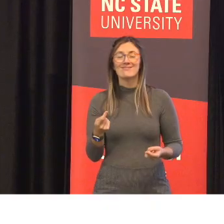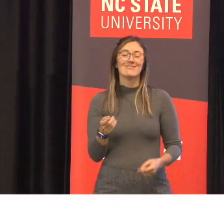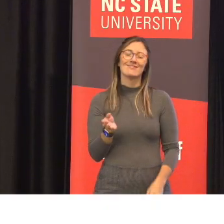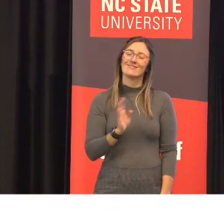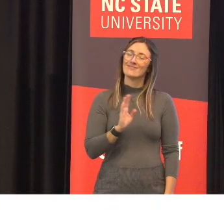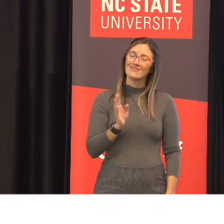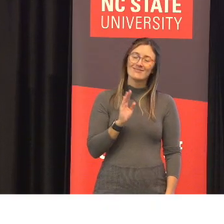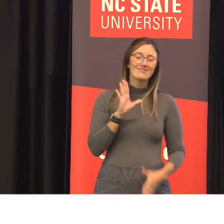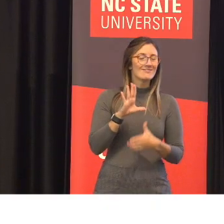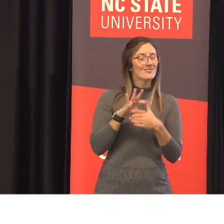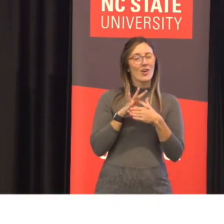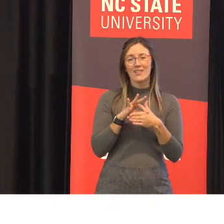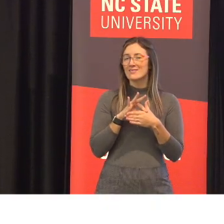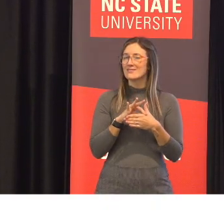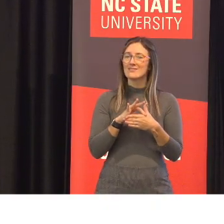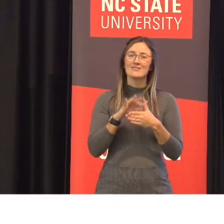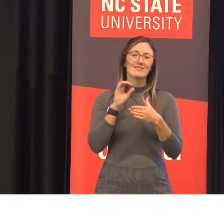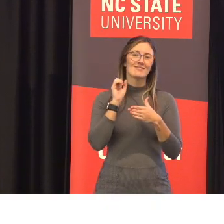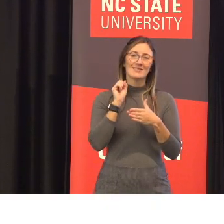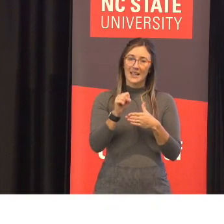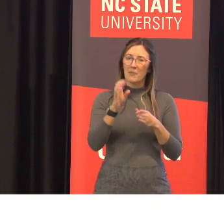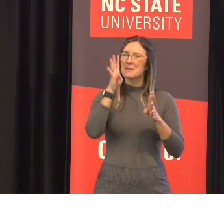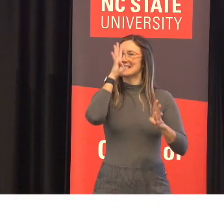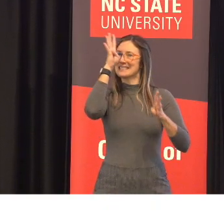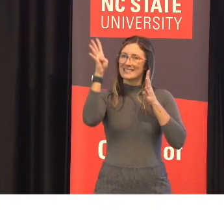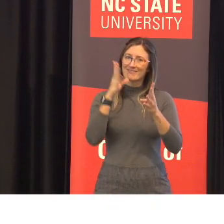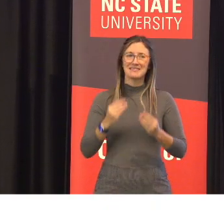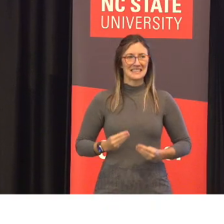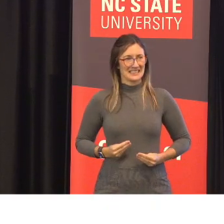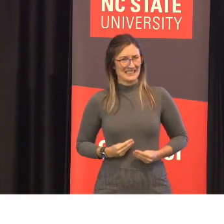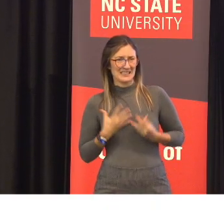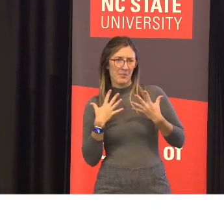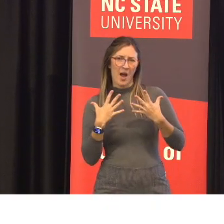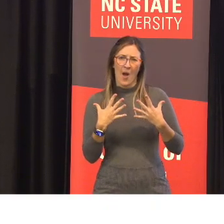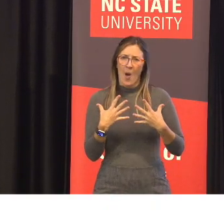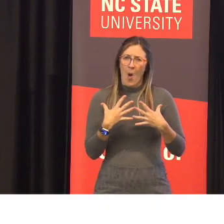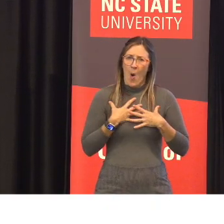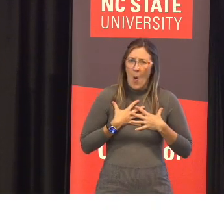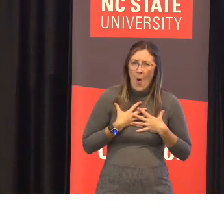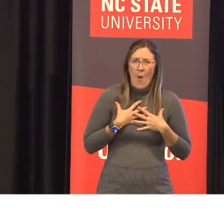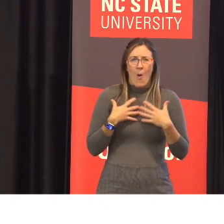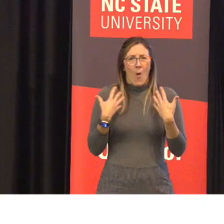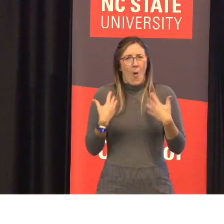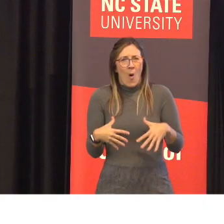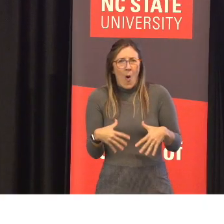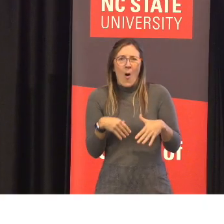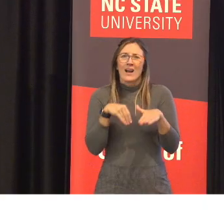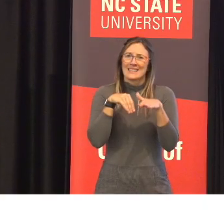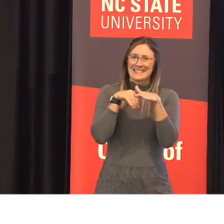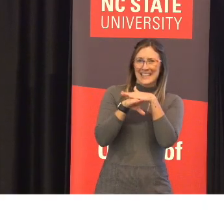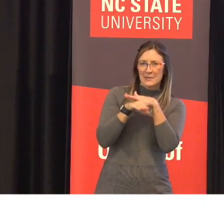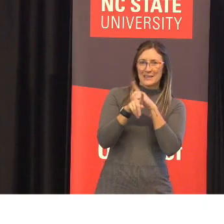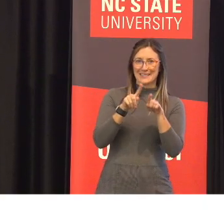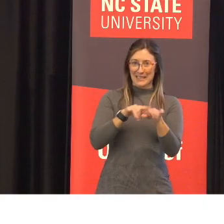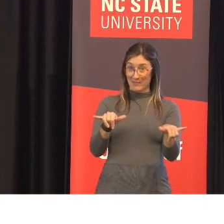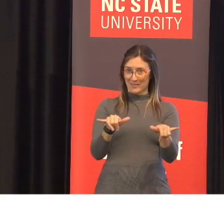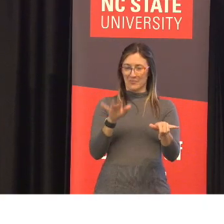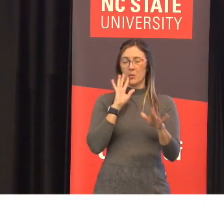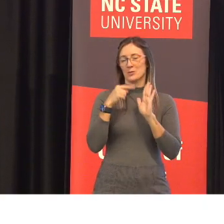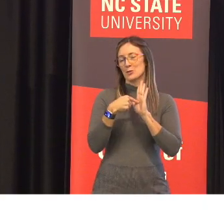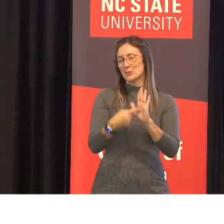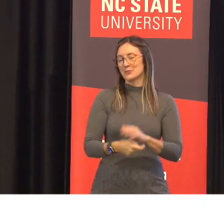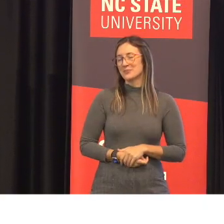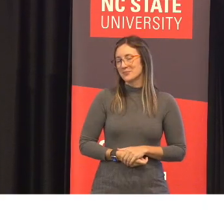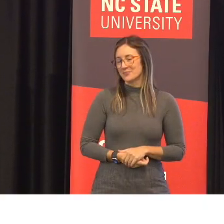can still be innovative and inspiring and gripping and accessible, and I'm going to show you